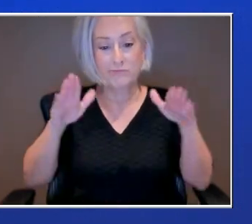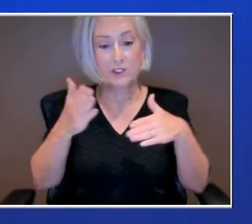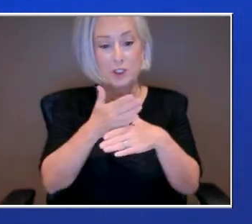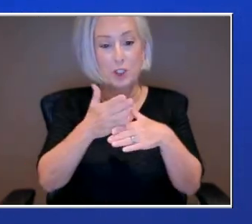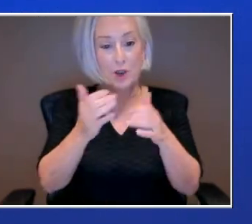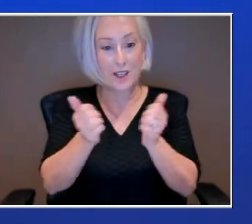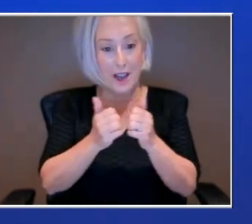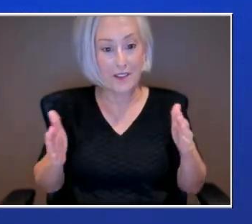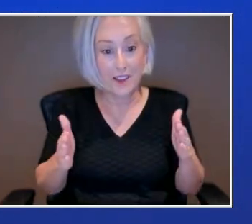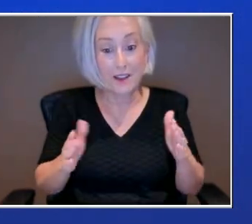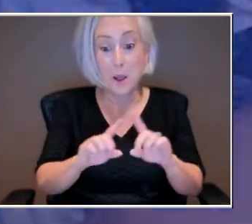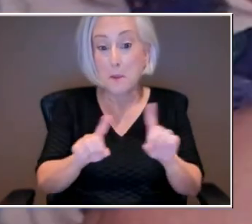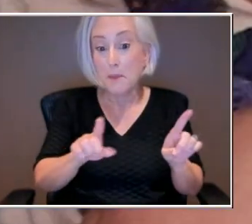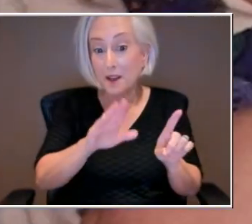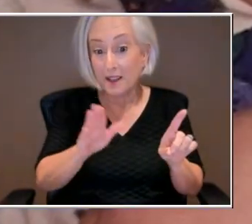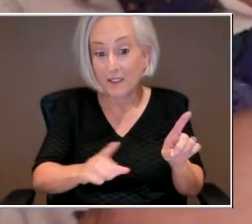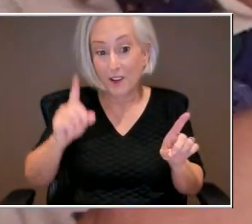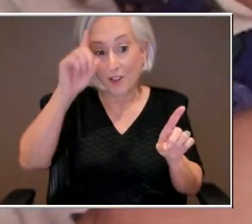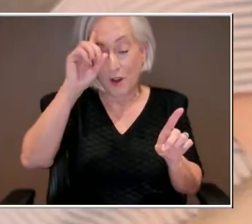same diagnosis.